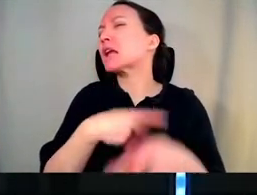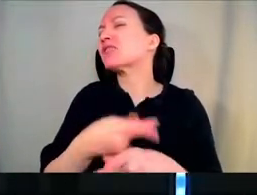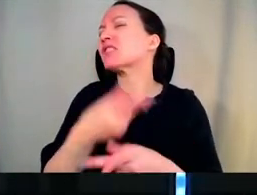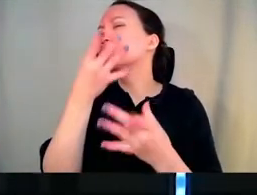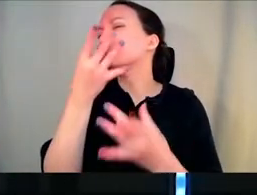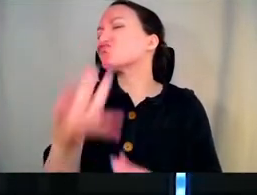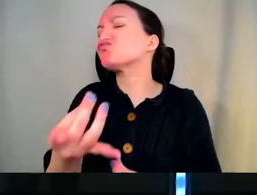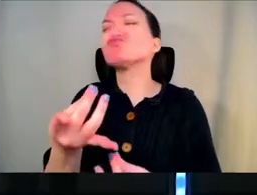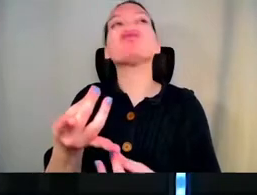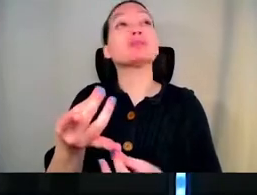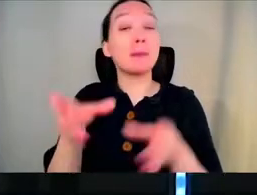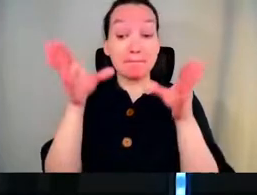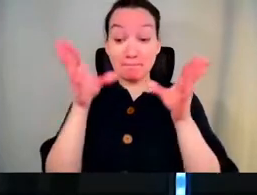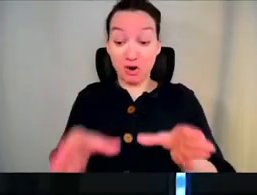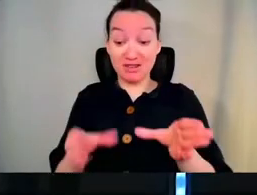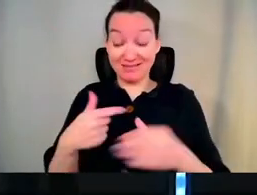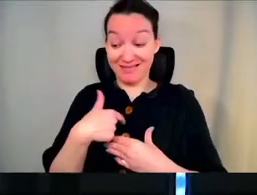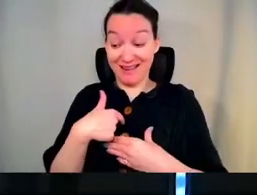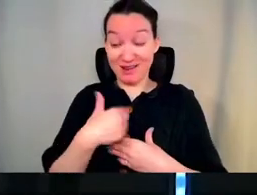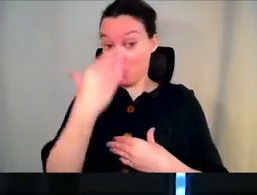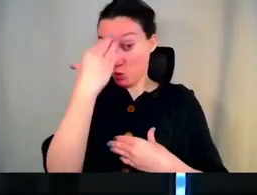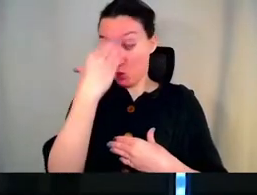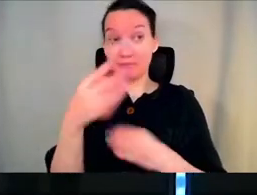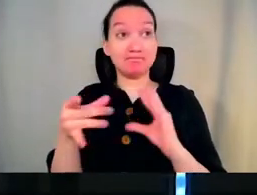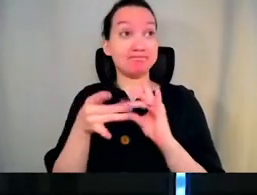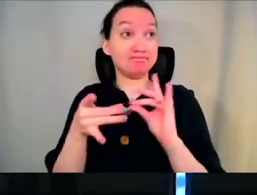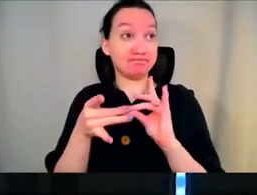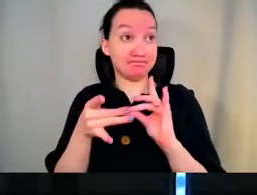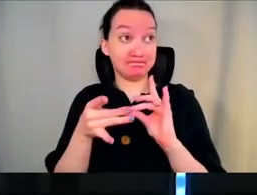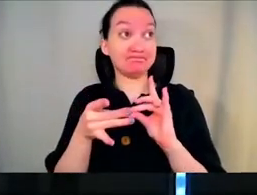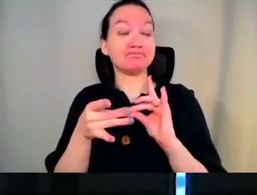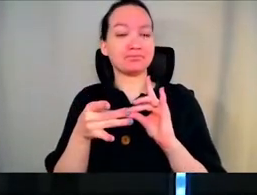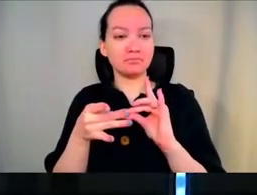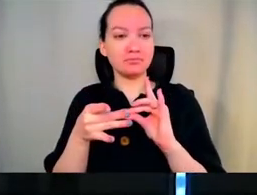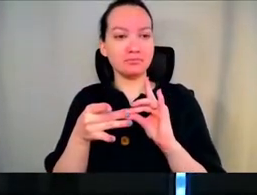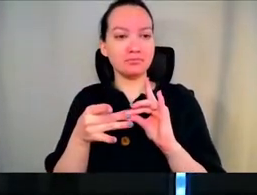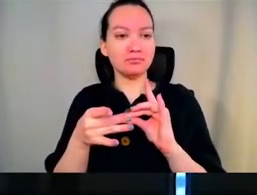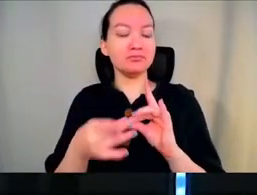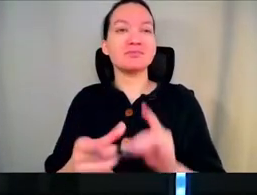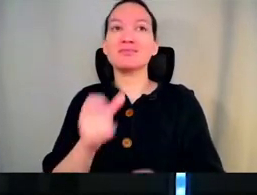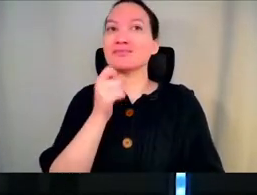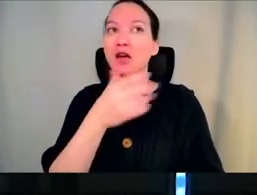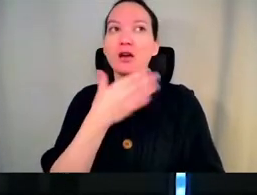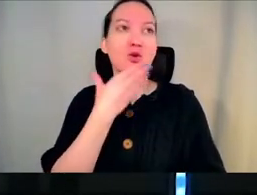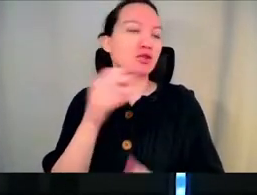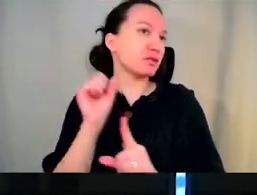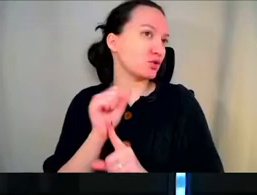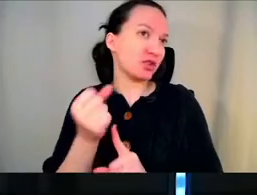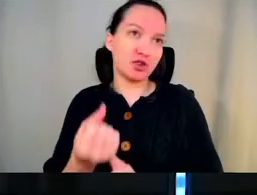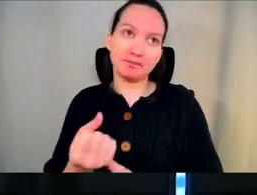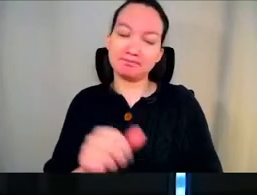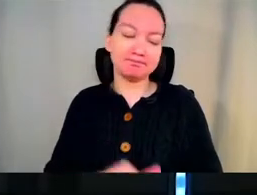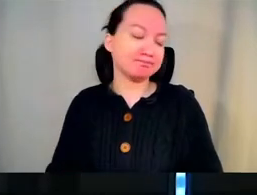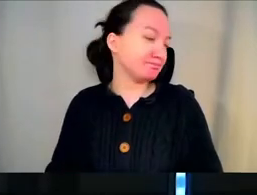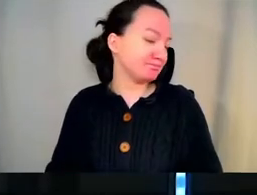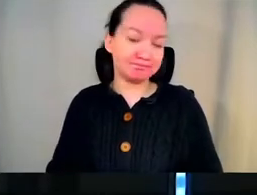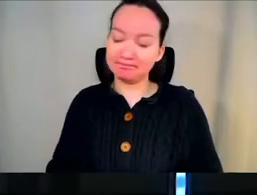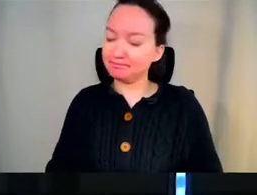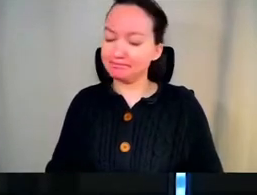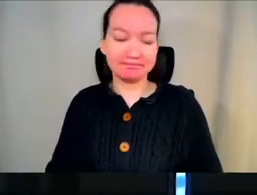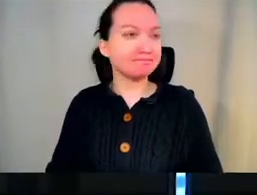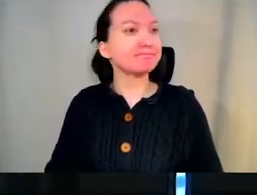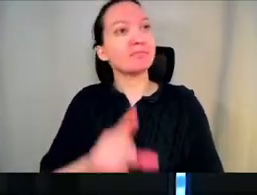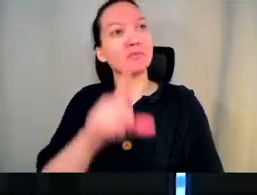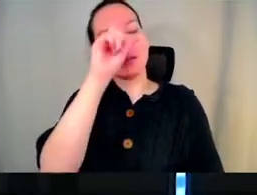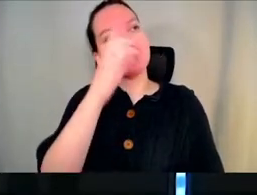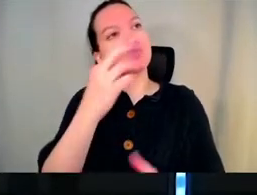interesting about this is the person that I know who said this is not in a good place at all. And I think